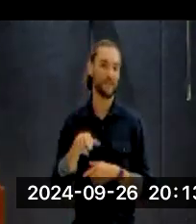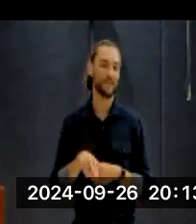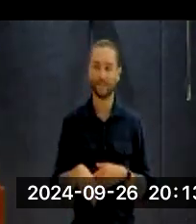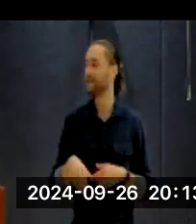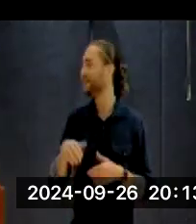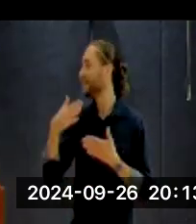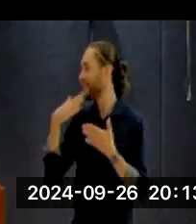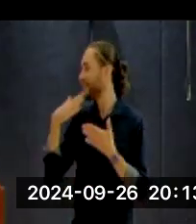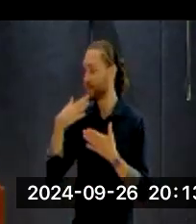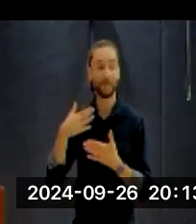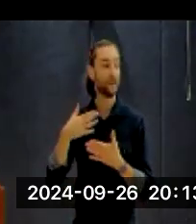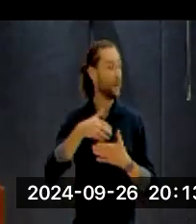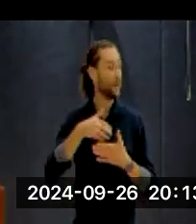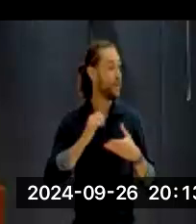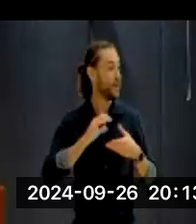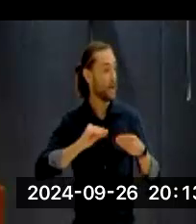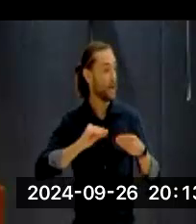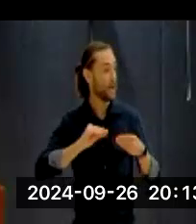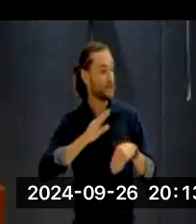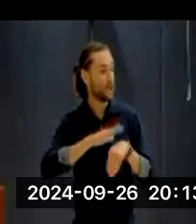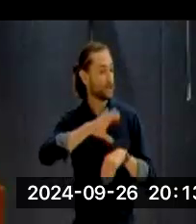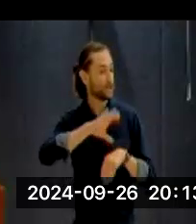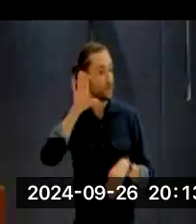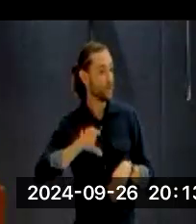comments on Zoom? Okay.